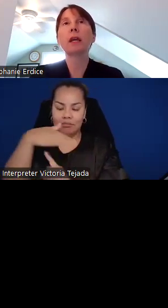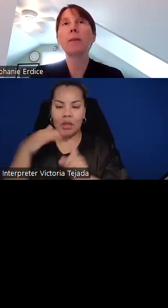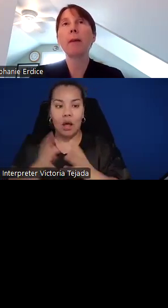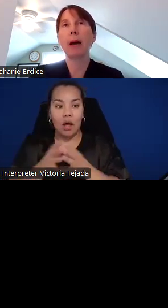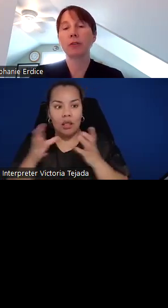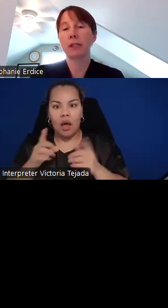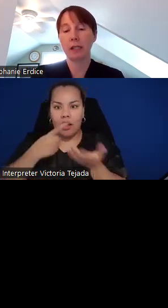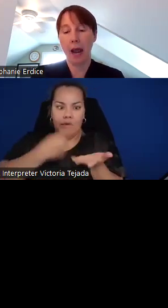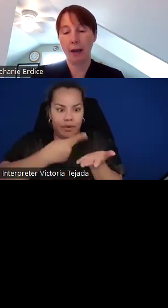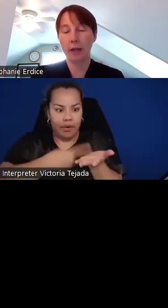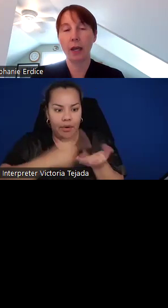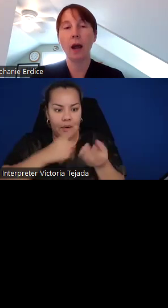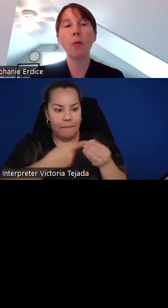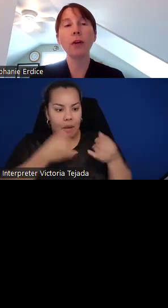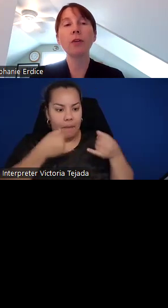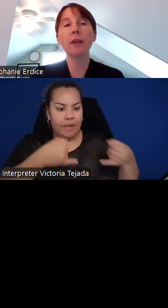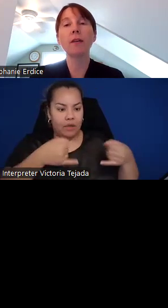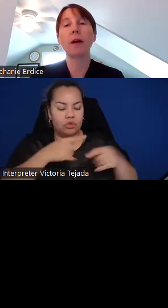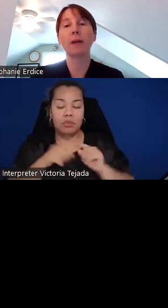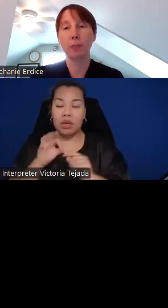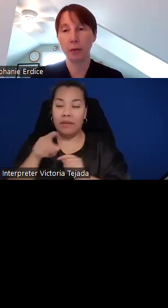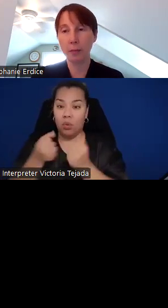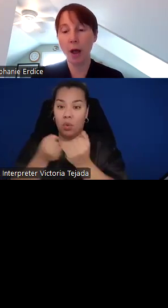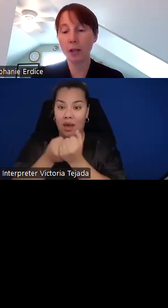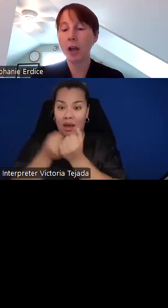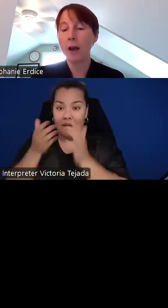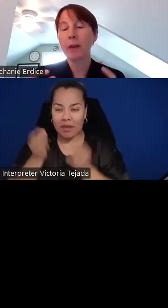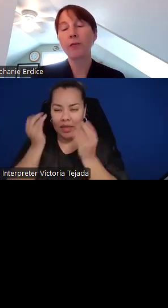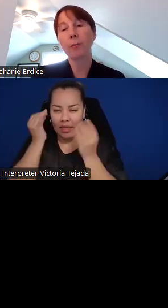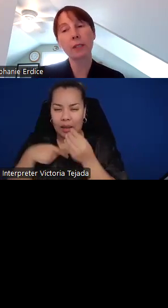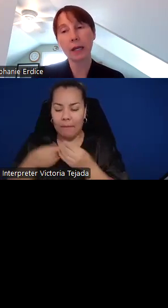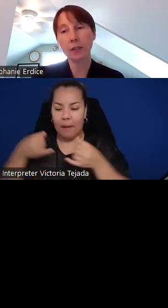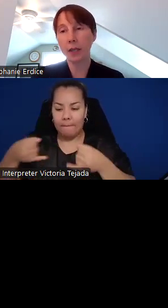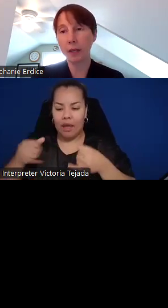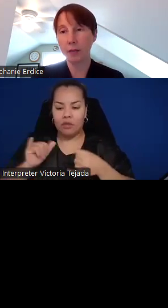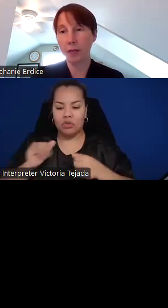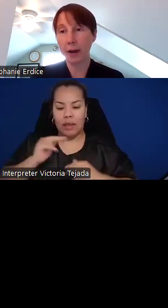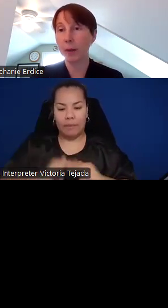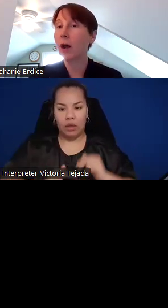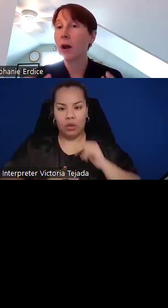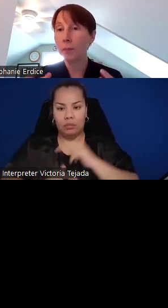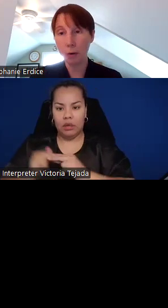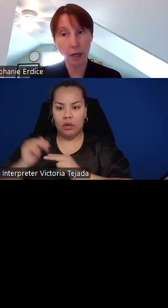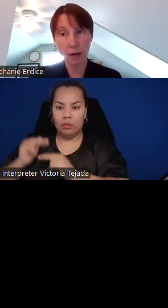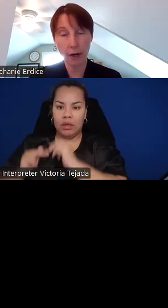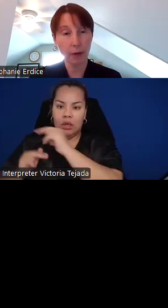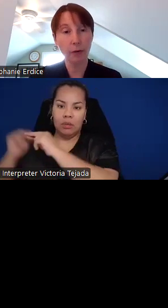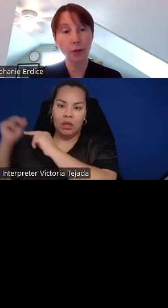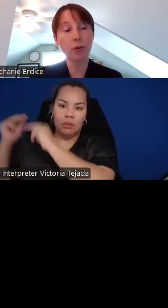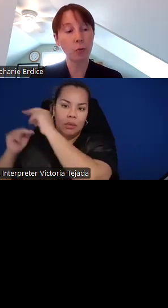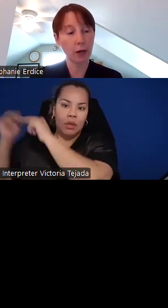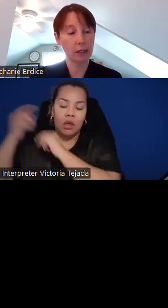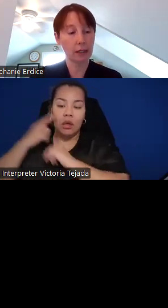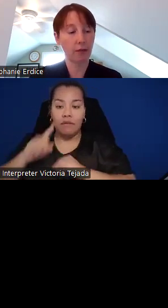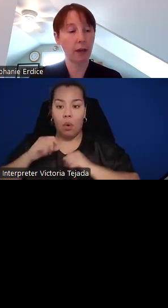but when you think about boundaries as an advocate, I want you to think of them as building blocks for a protective, healing environment, both an environment